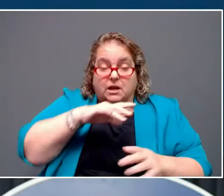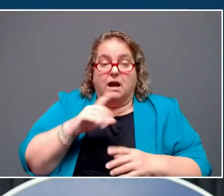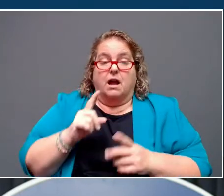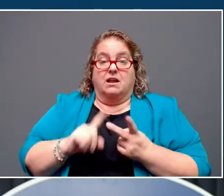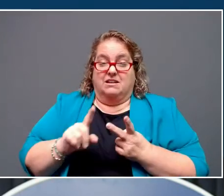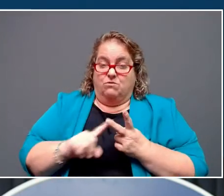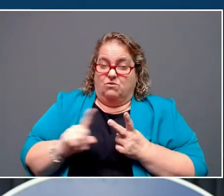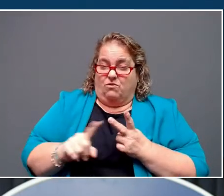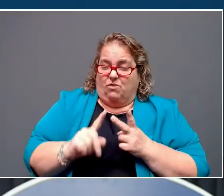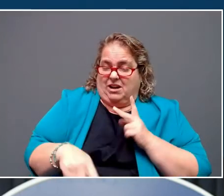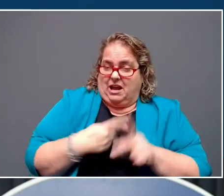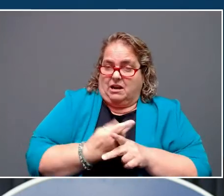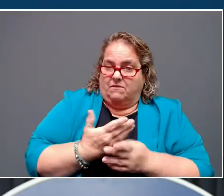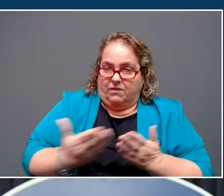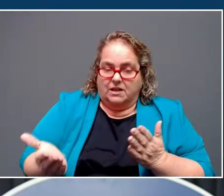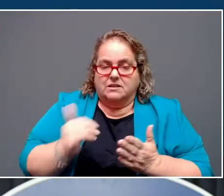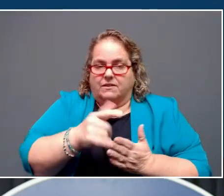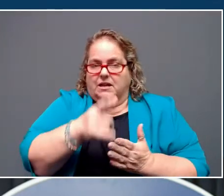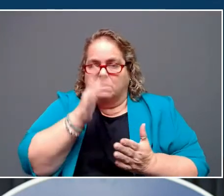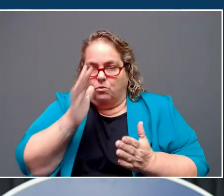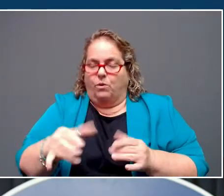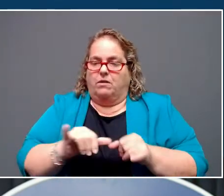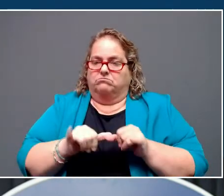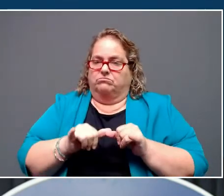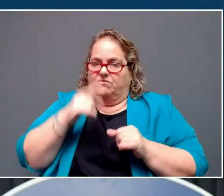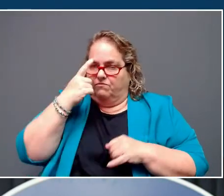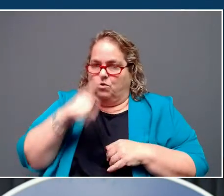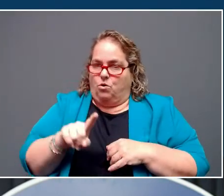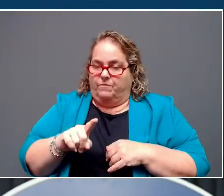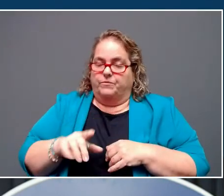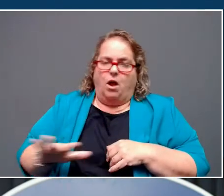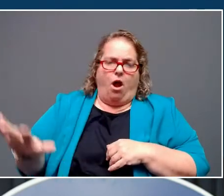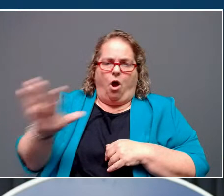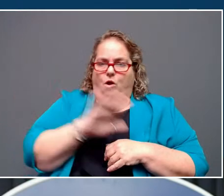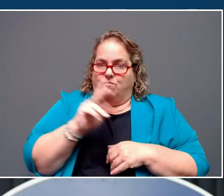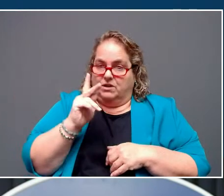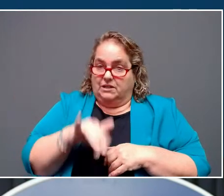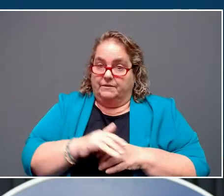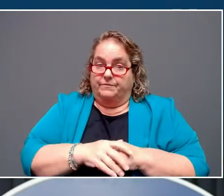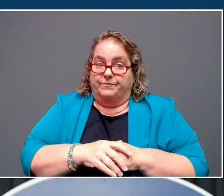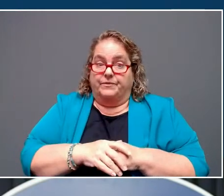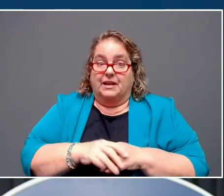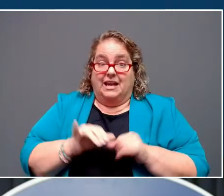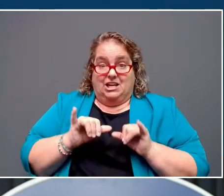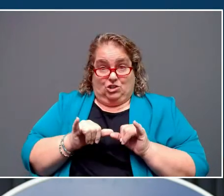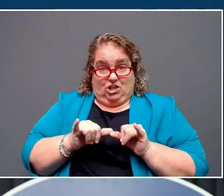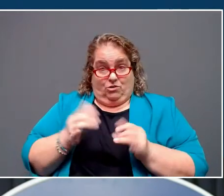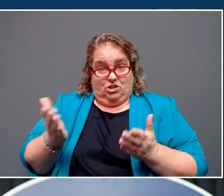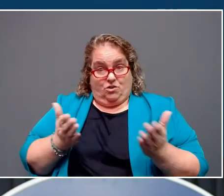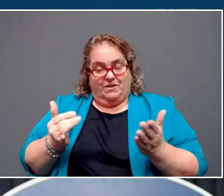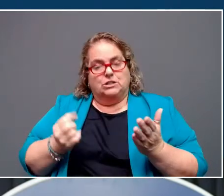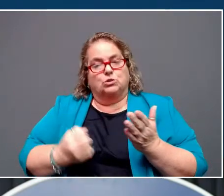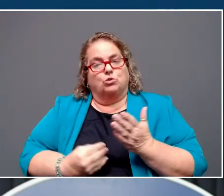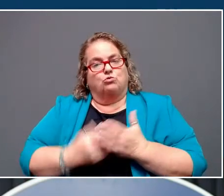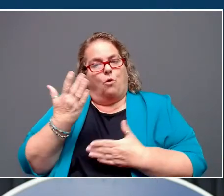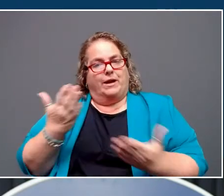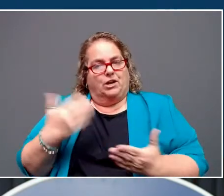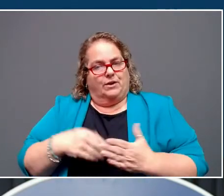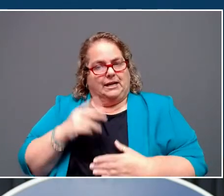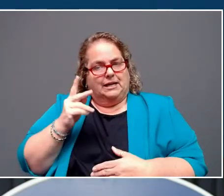clientele across Kentucky. Engineering services is a growing sector, in Kentucky currently employs